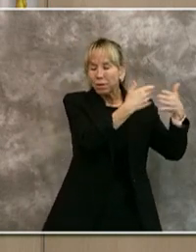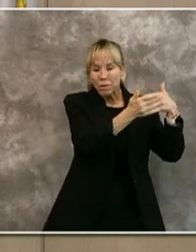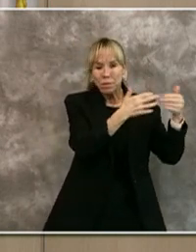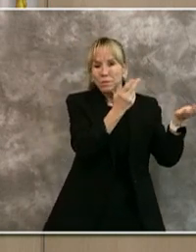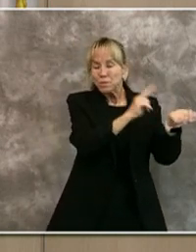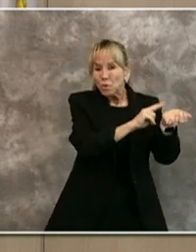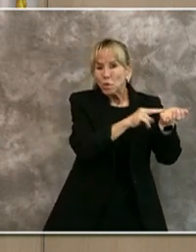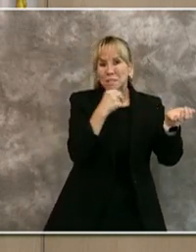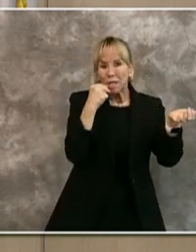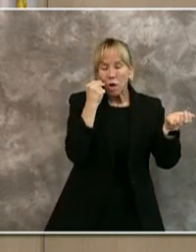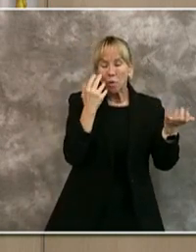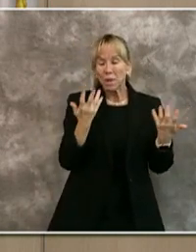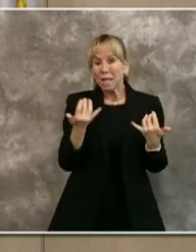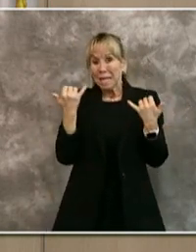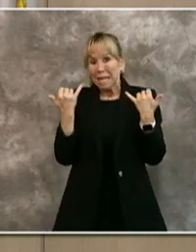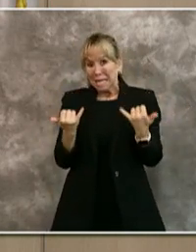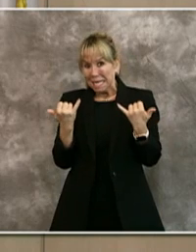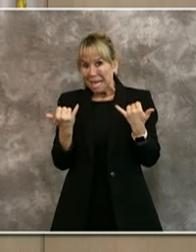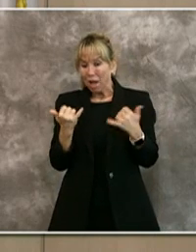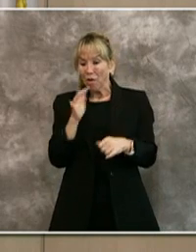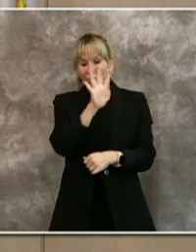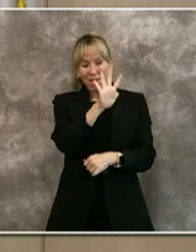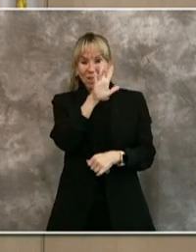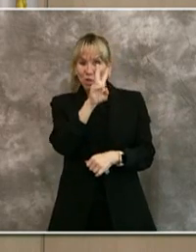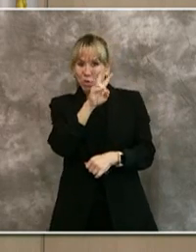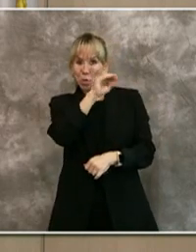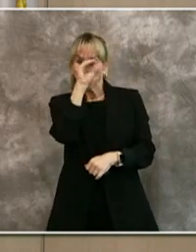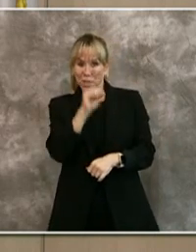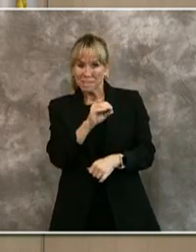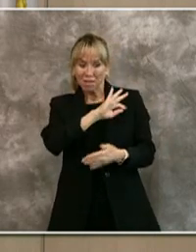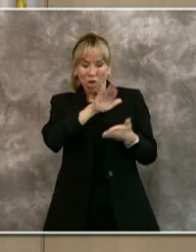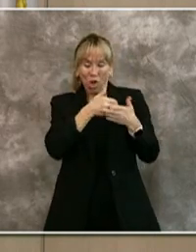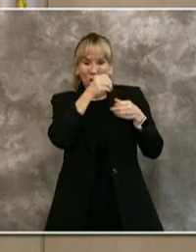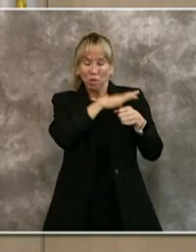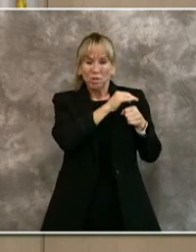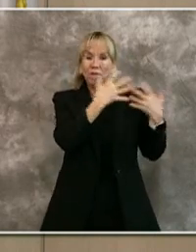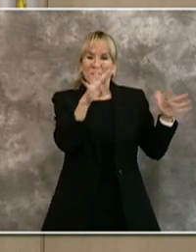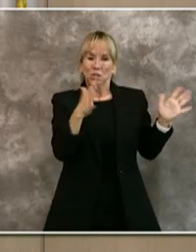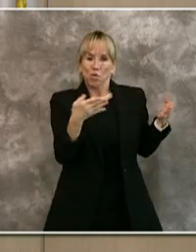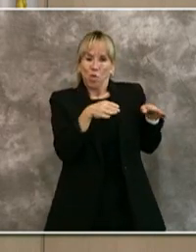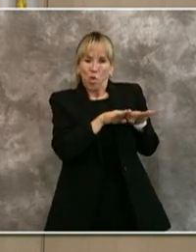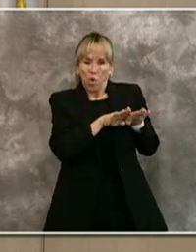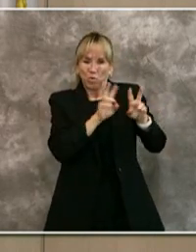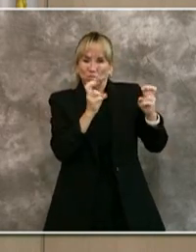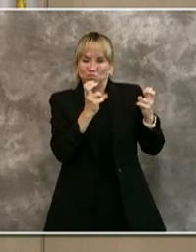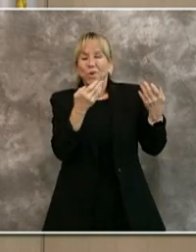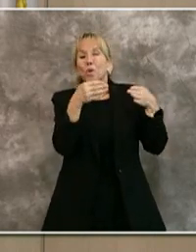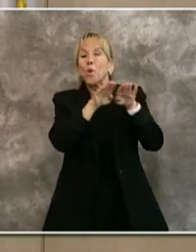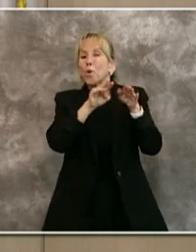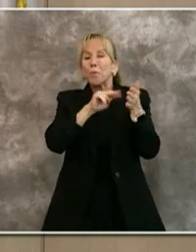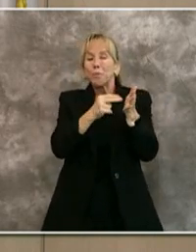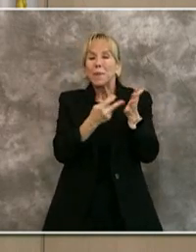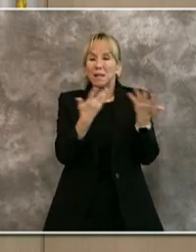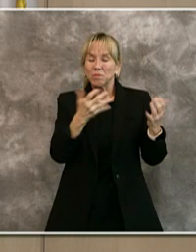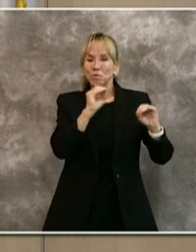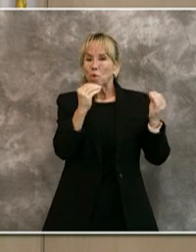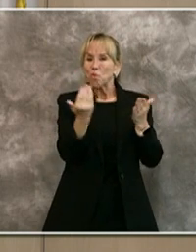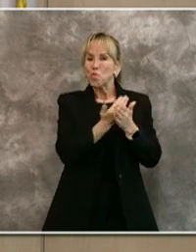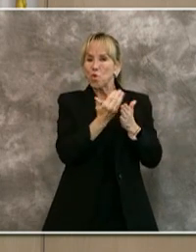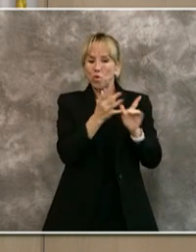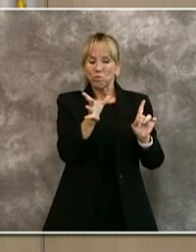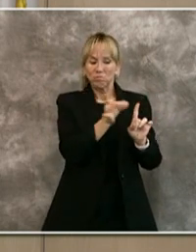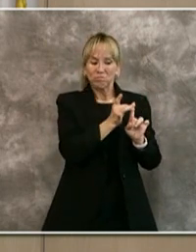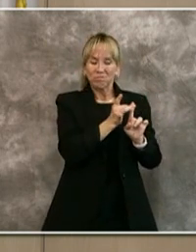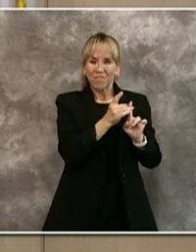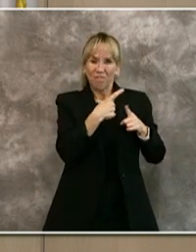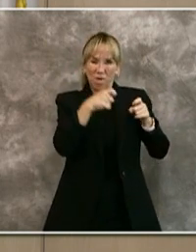65 or 52% are now closed or defined as inactive outbreaks, meaning that there have been no new cases in